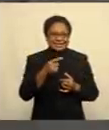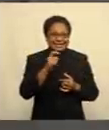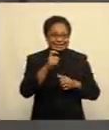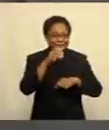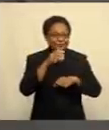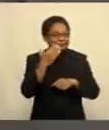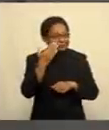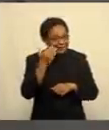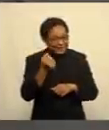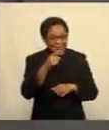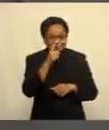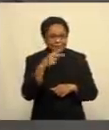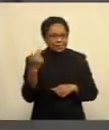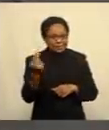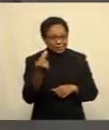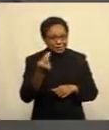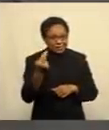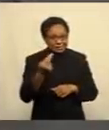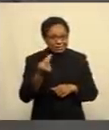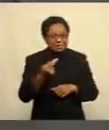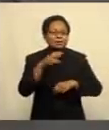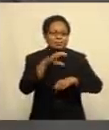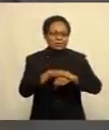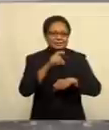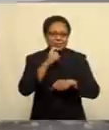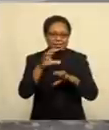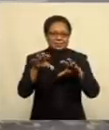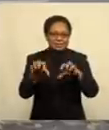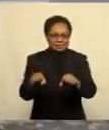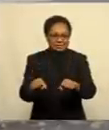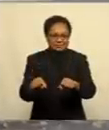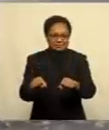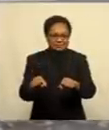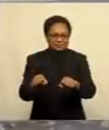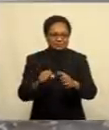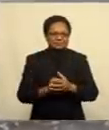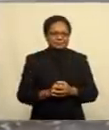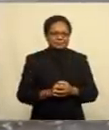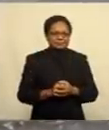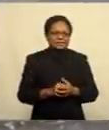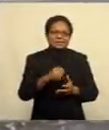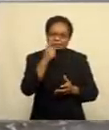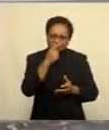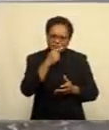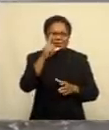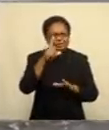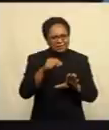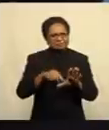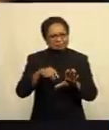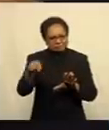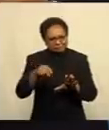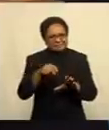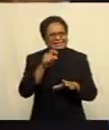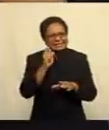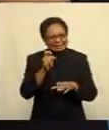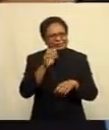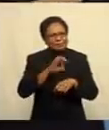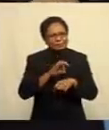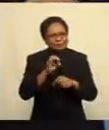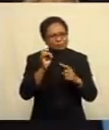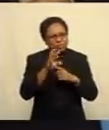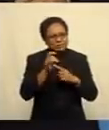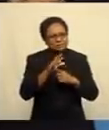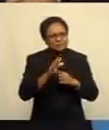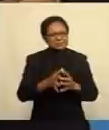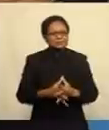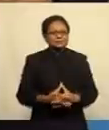any of the containment zones will be arrested by police, and people will only be allowed for essential purposes. In this instance, this